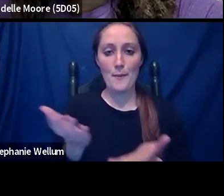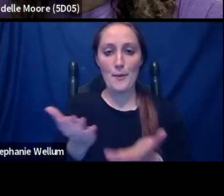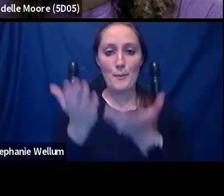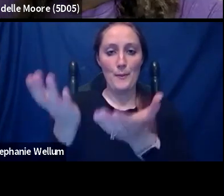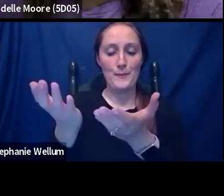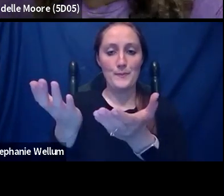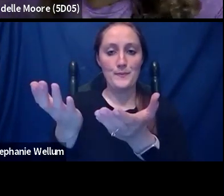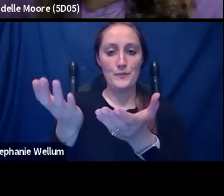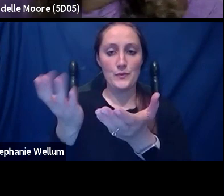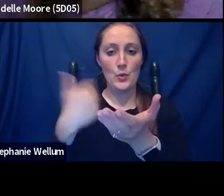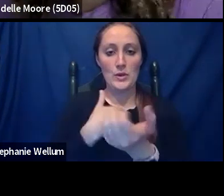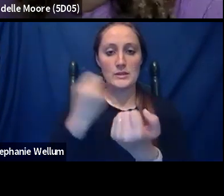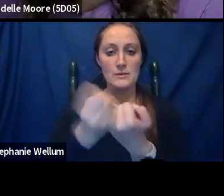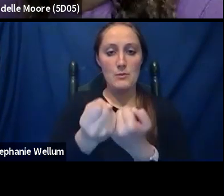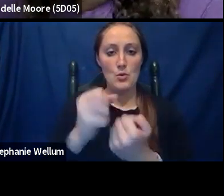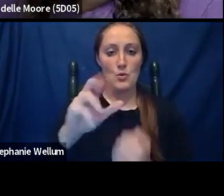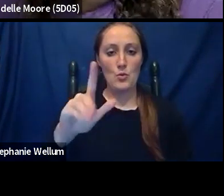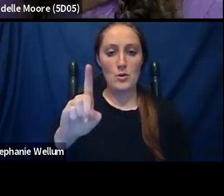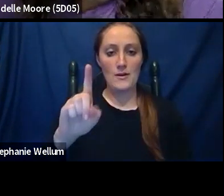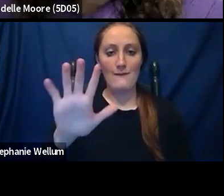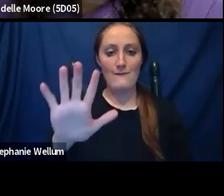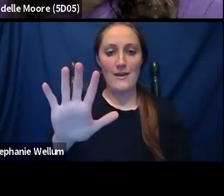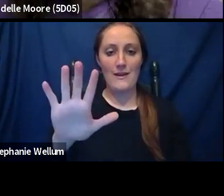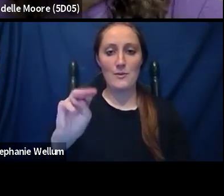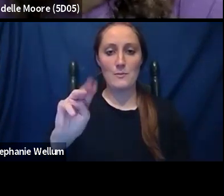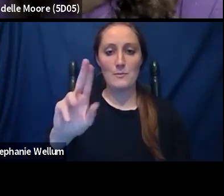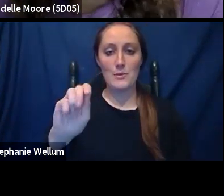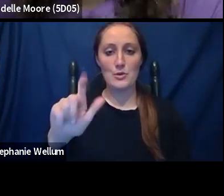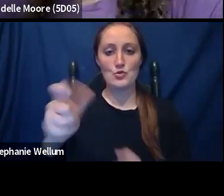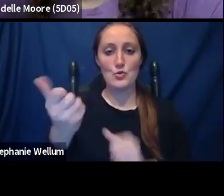support the Ward 5 mutual aid and allocating funds as